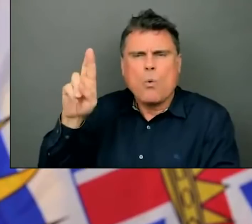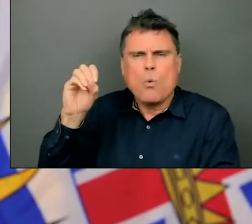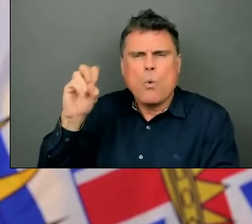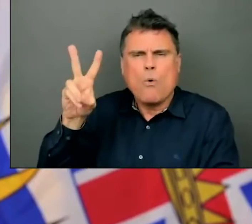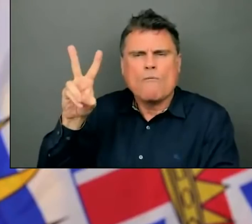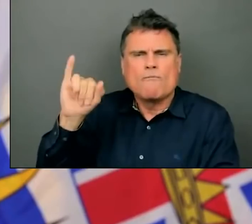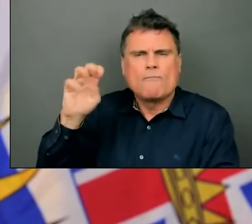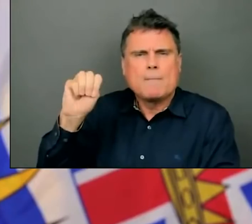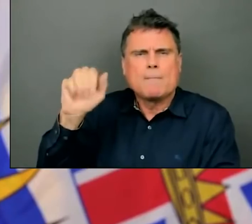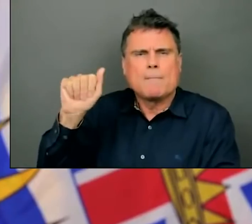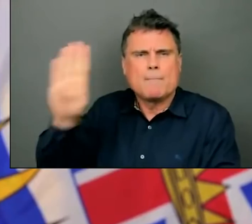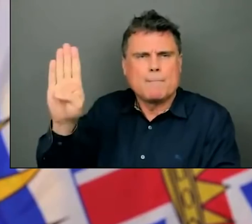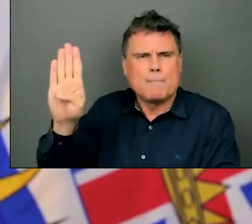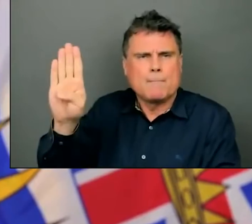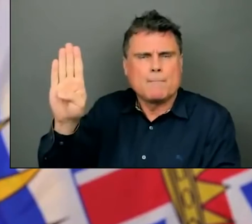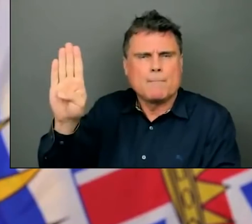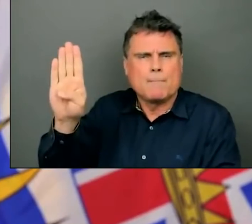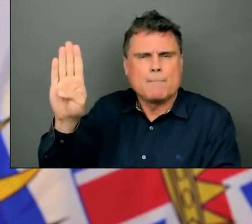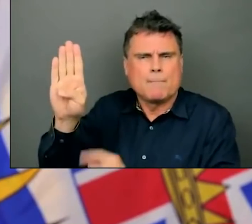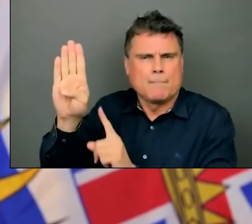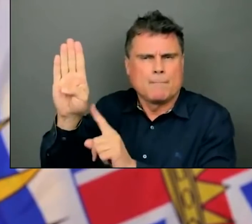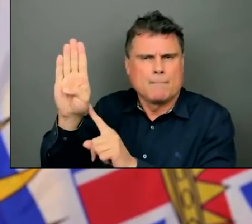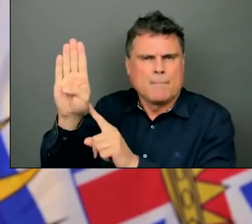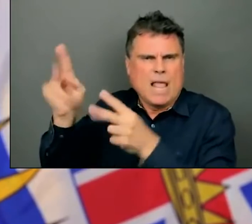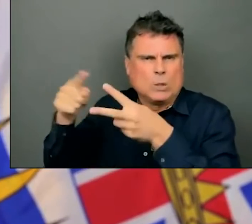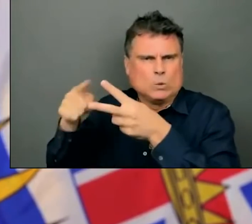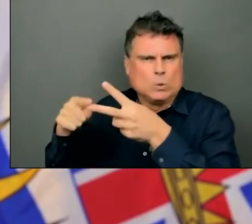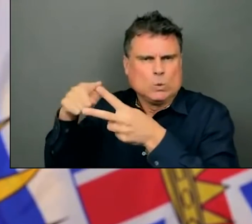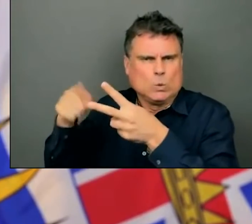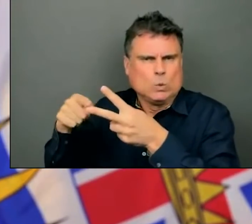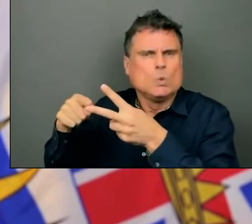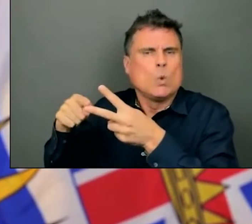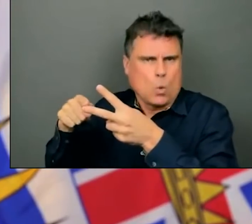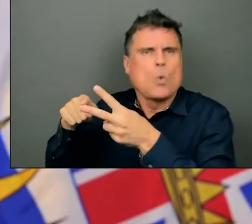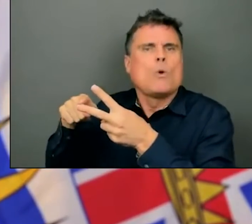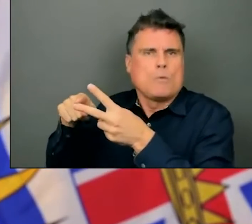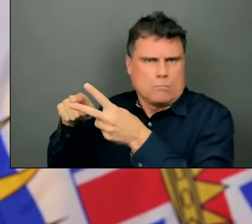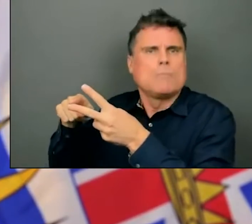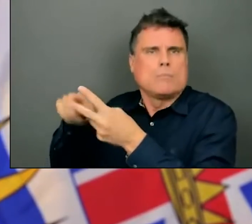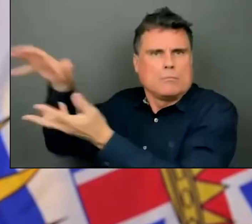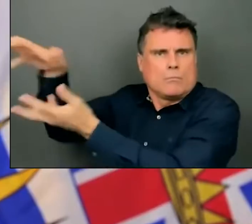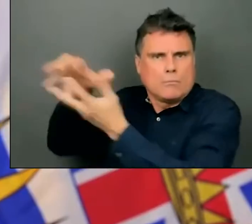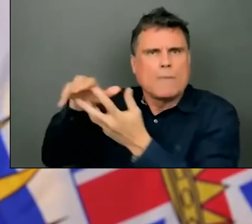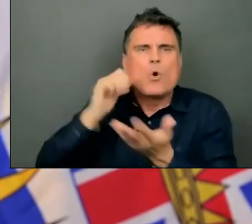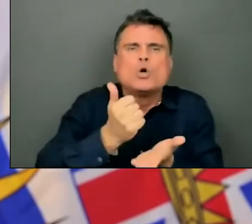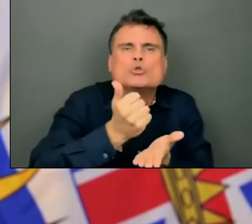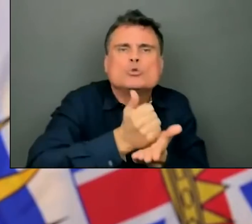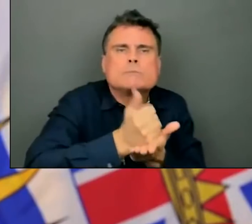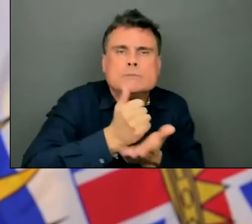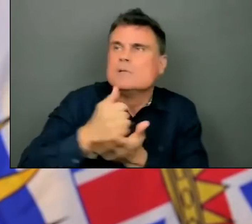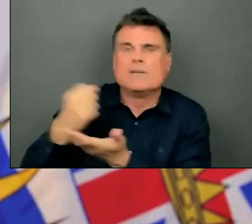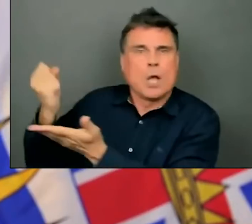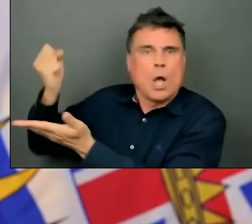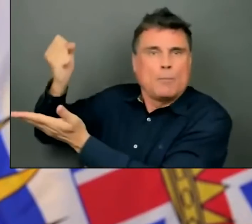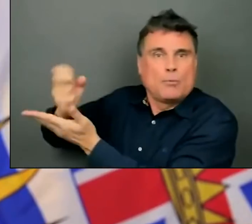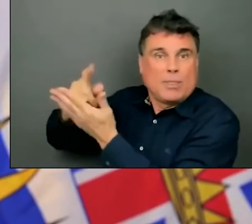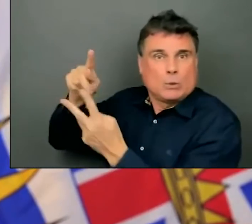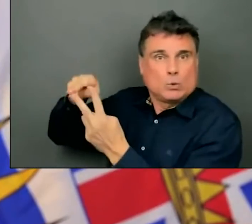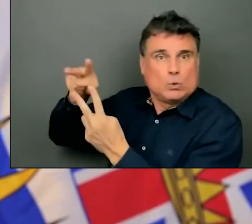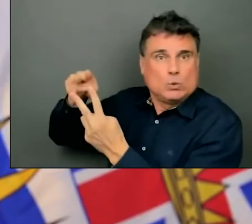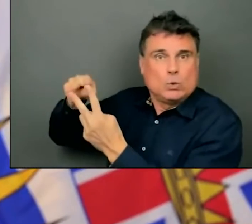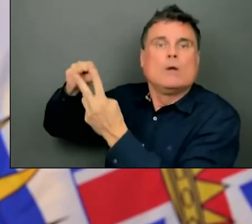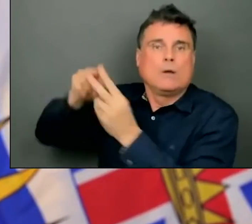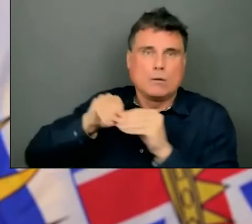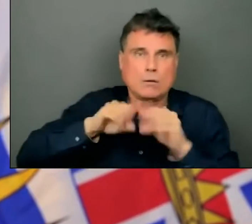are additional monoclonal antibody treatments that are approved for use and are going to be available in Canada in the